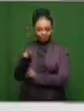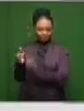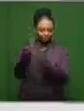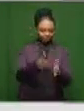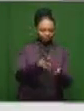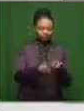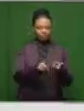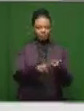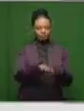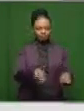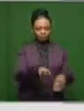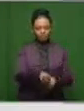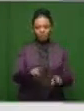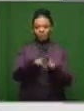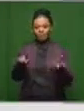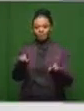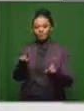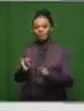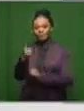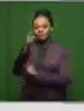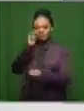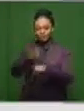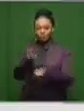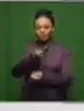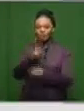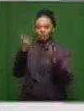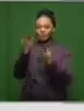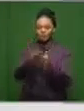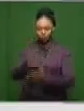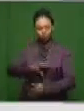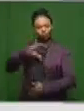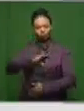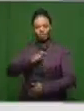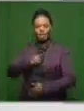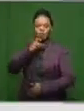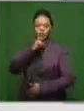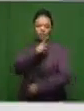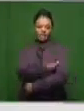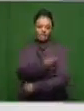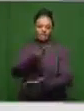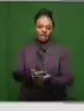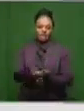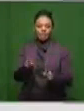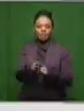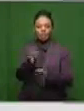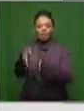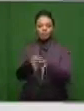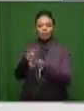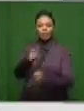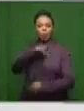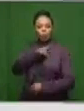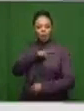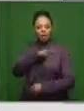that we would want to do it is to actually give people confidence in the vaccine and to explain to people the benefits of receiving that